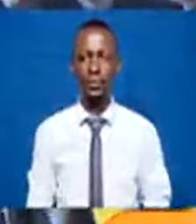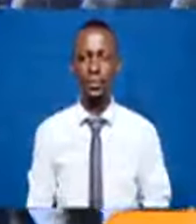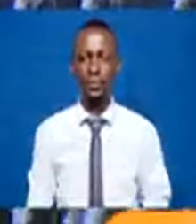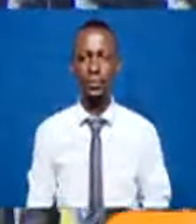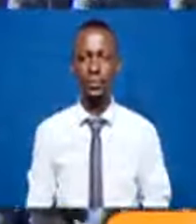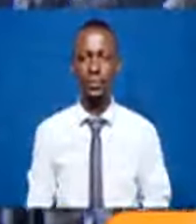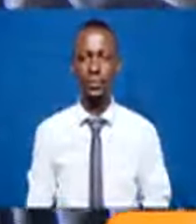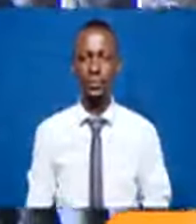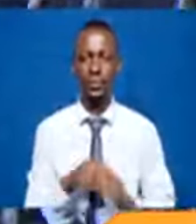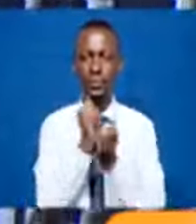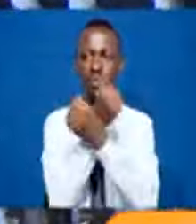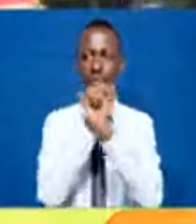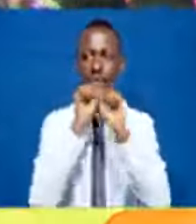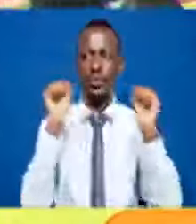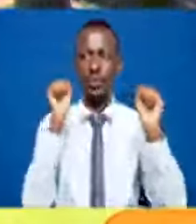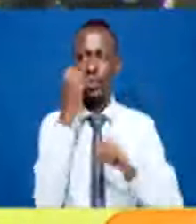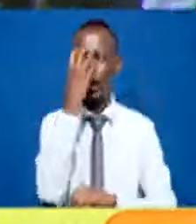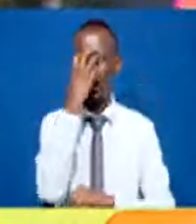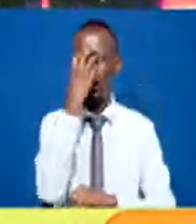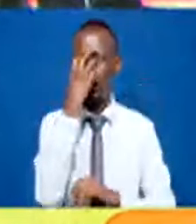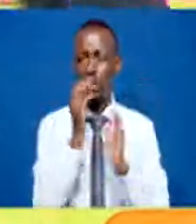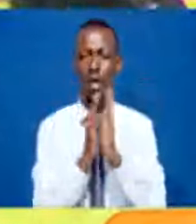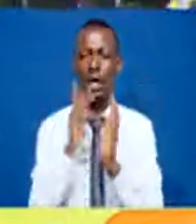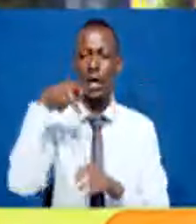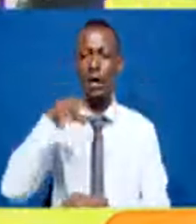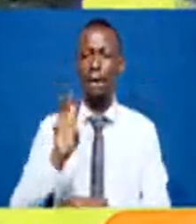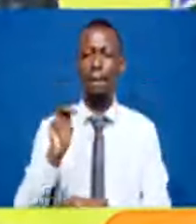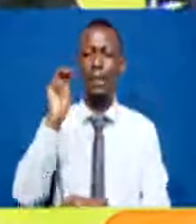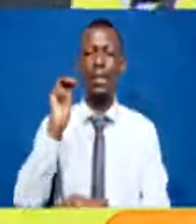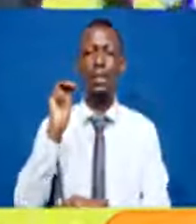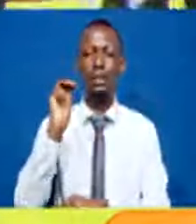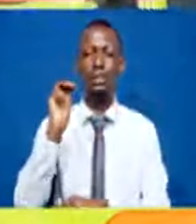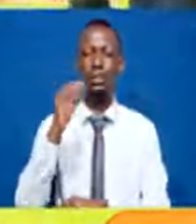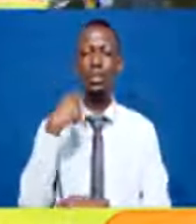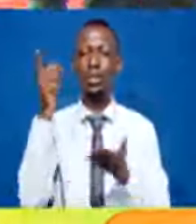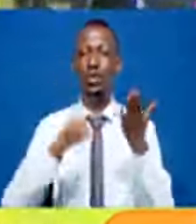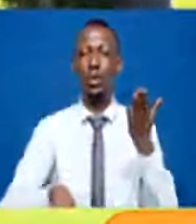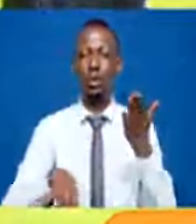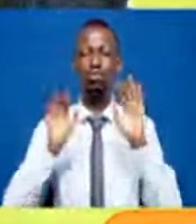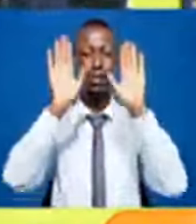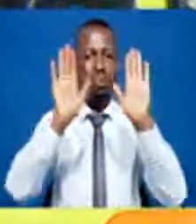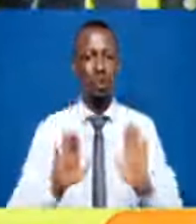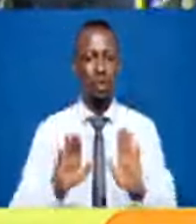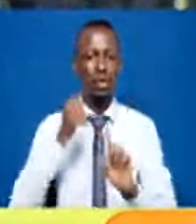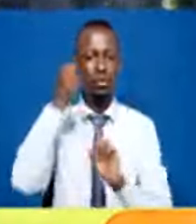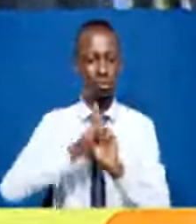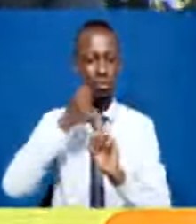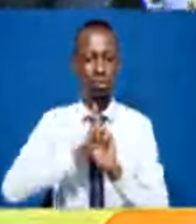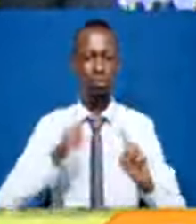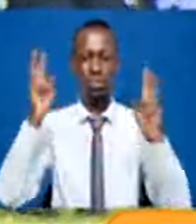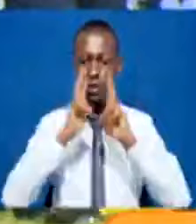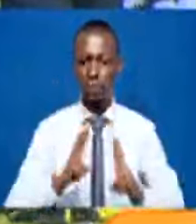The host president and Prime Minister Abiy reiterating the need to maintain peace, security